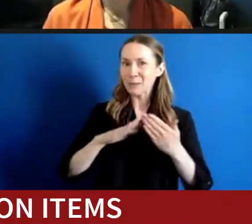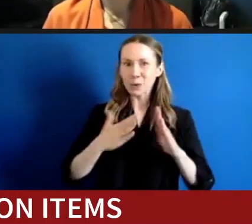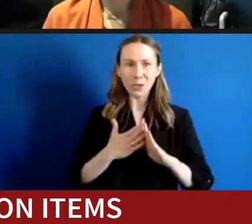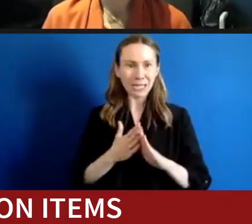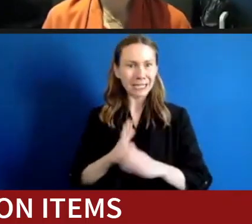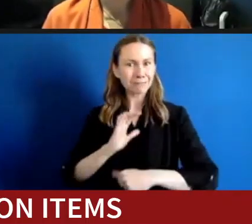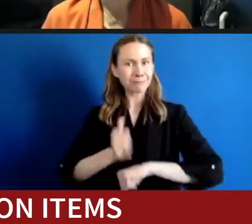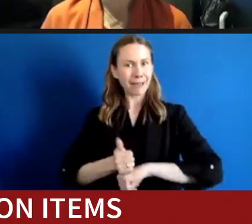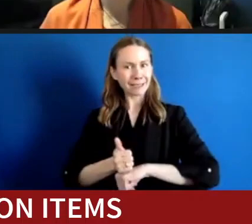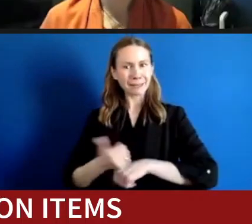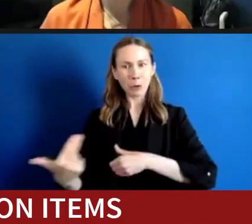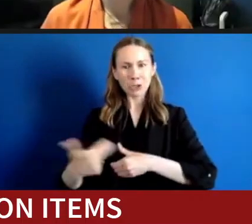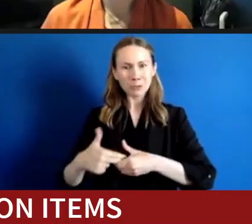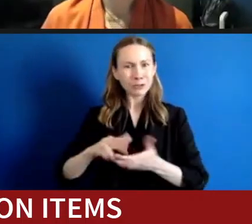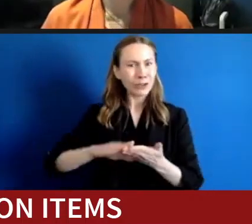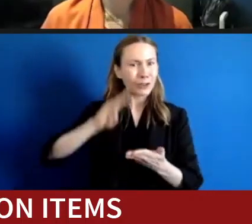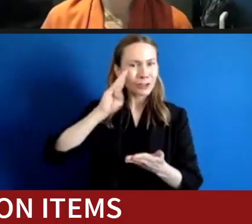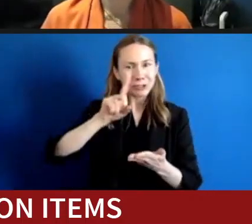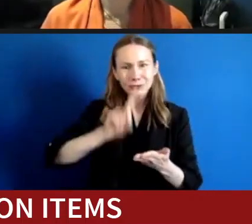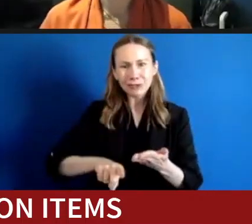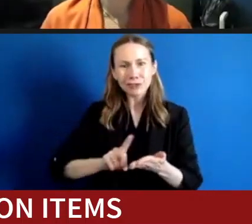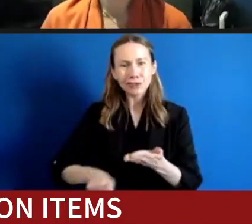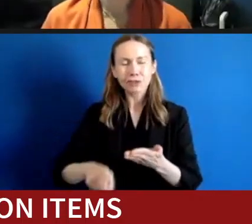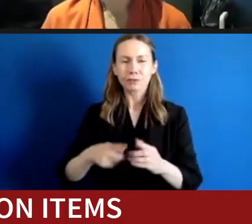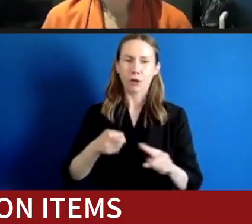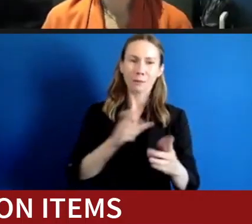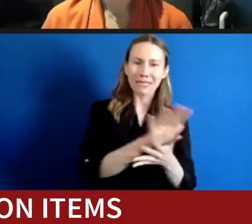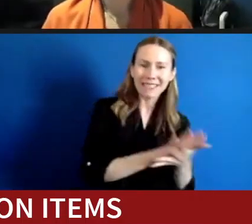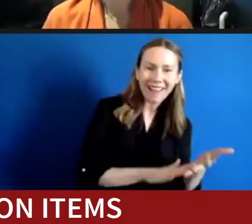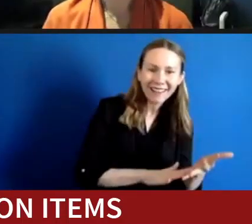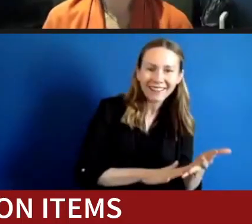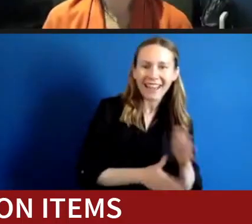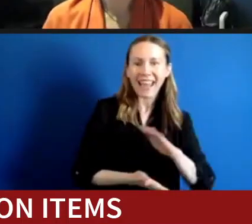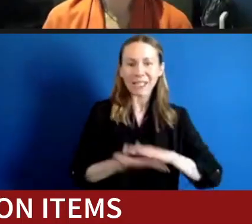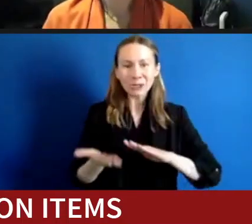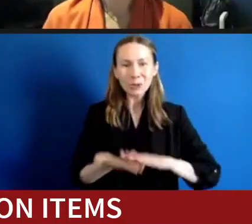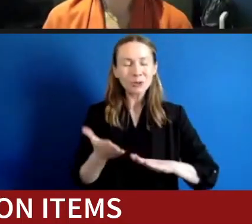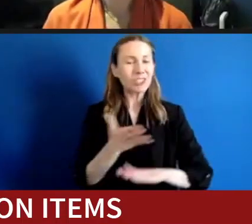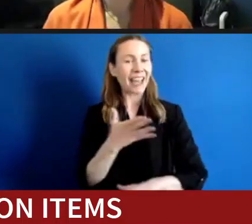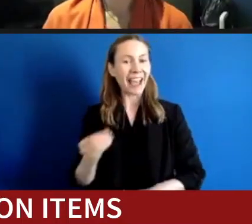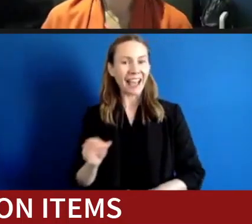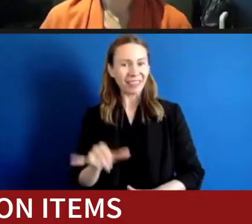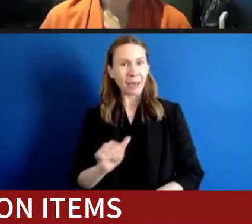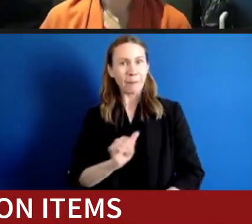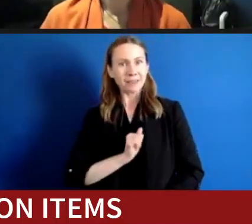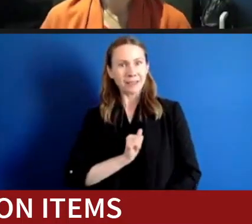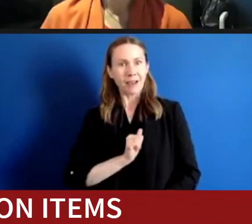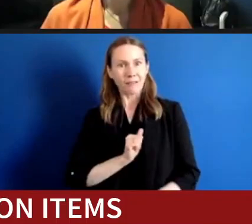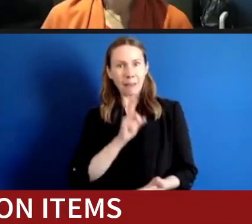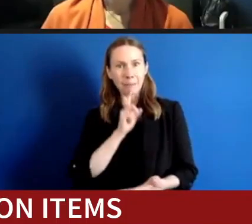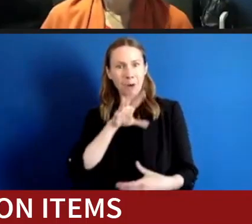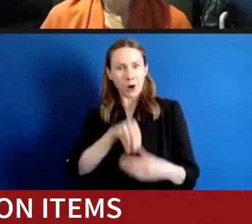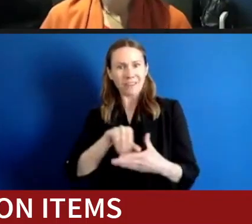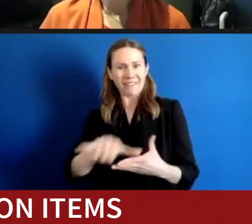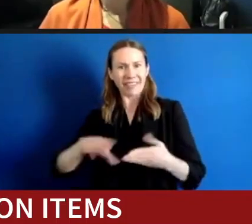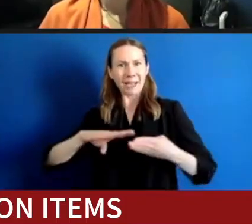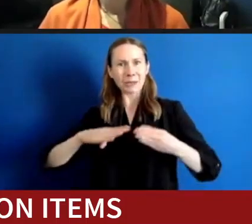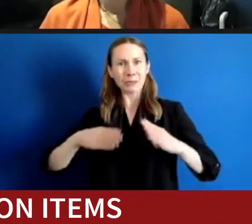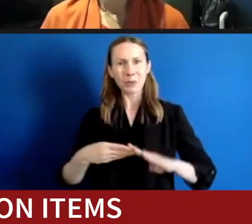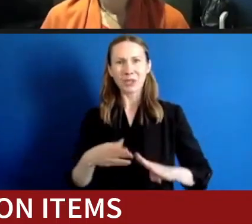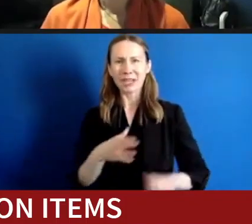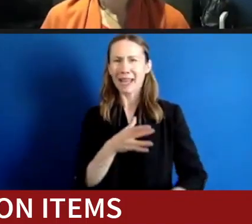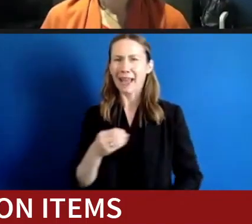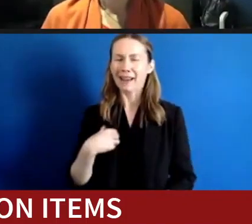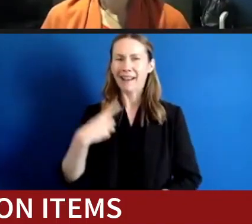research from design to execution, including the fact that I myself am part of this community. And I think